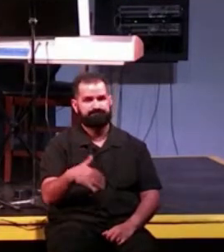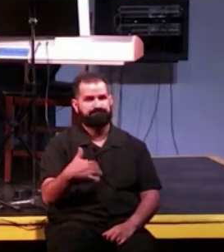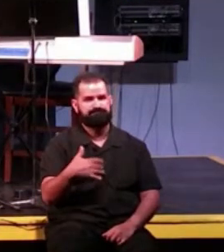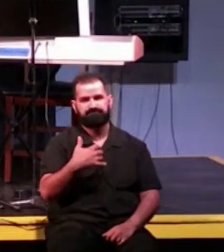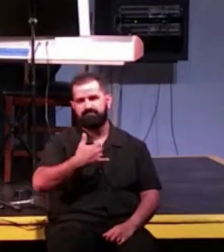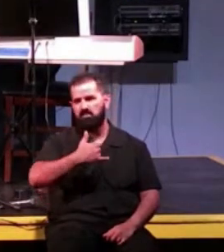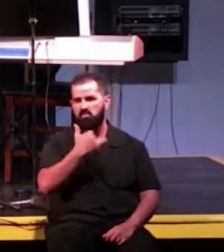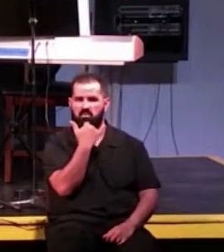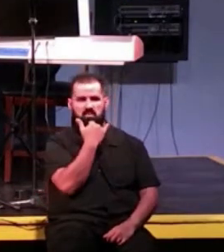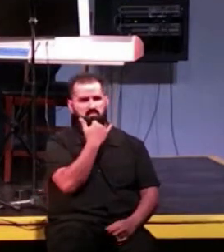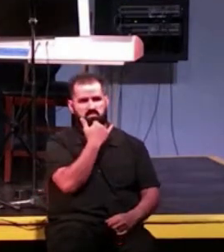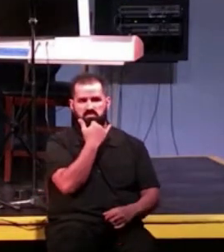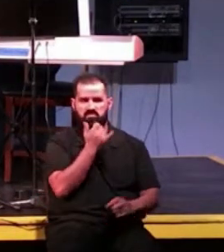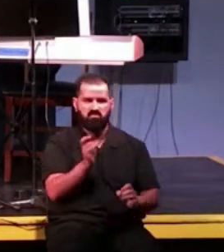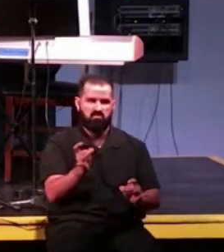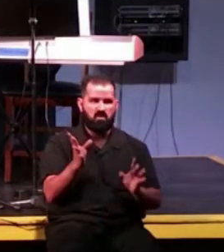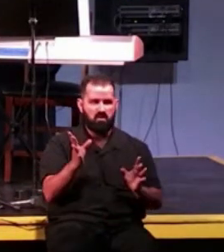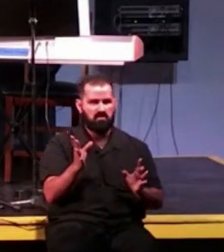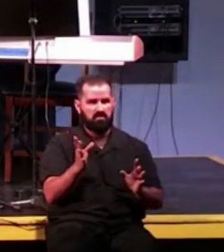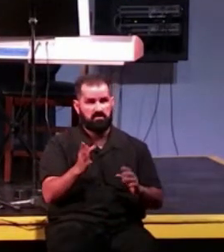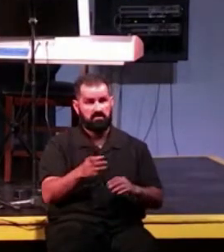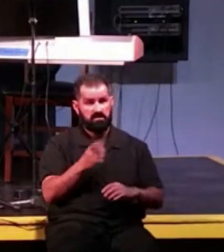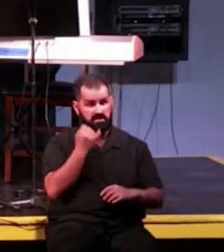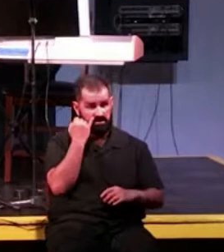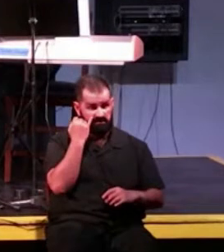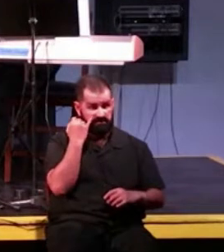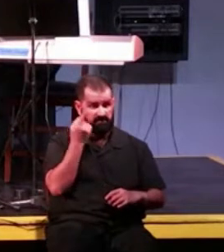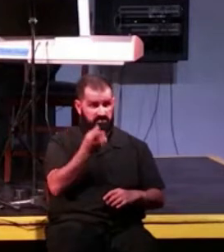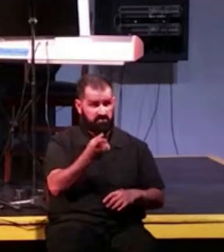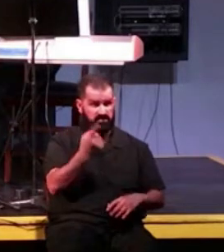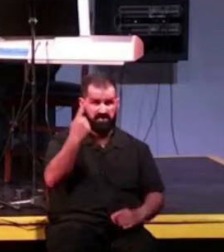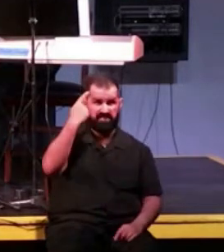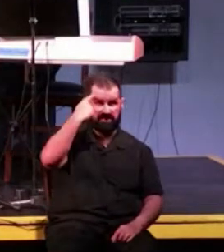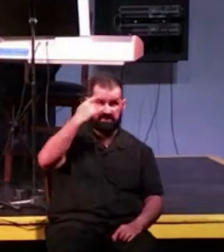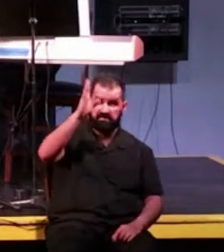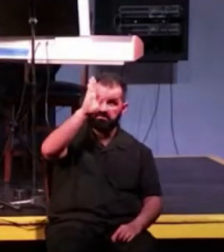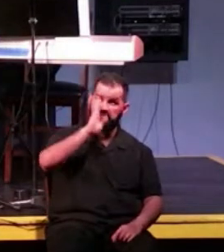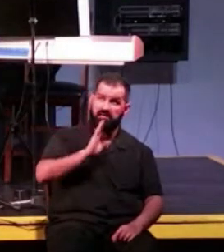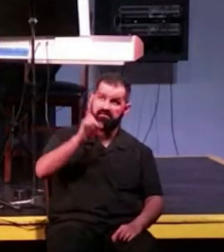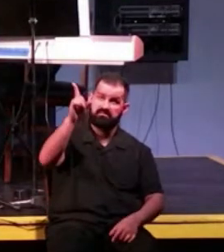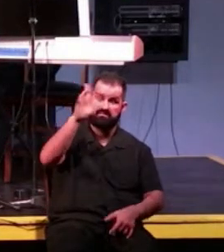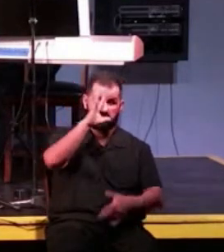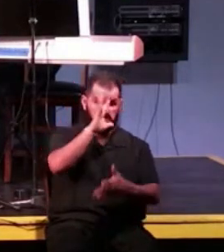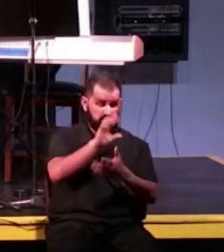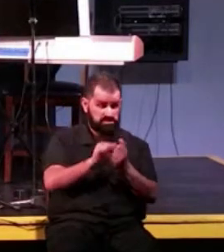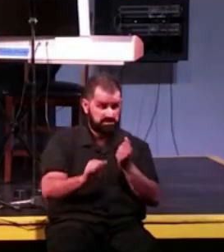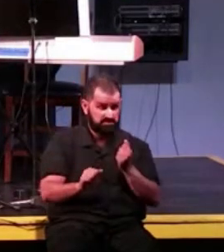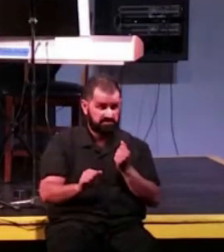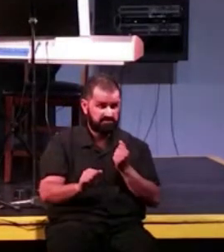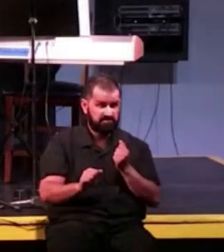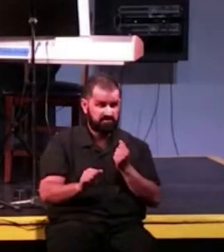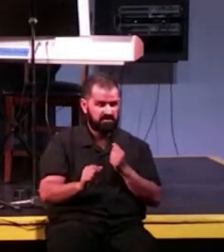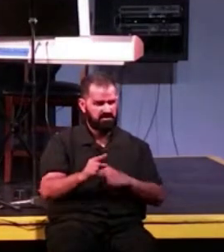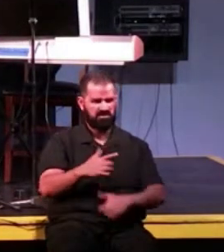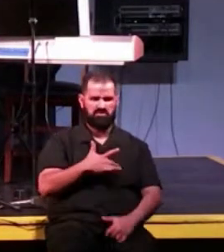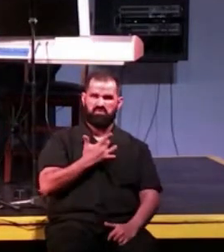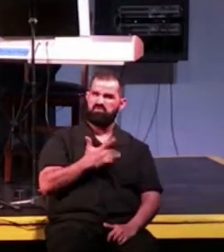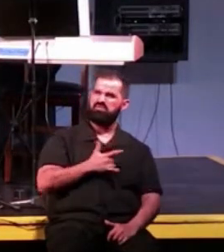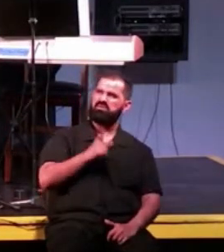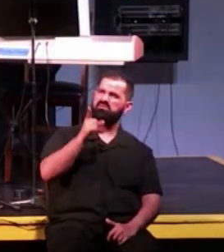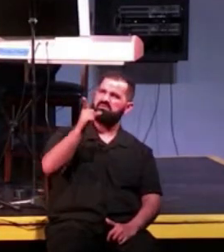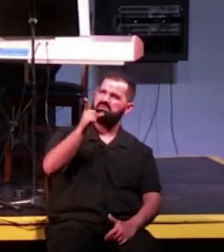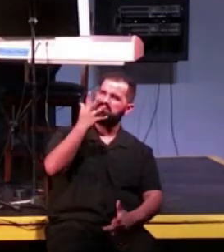terrible mistakes because when you have a ruthless view of God and you feel like God